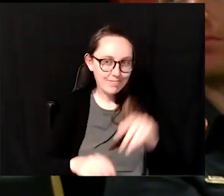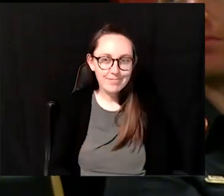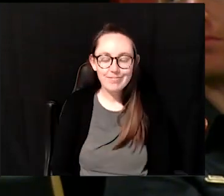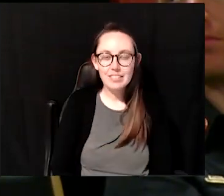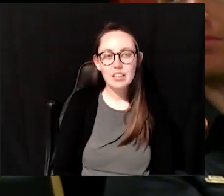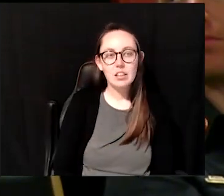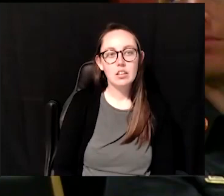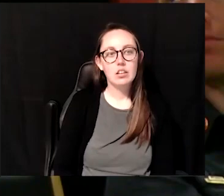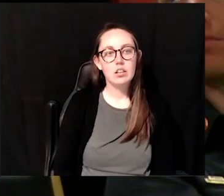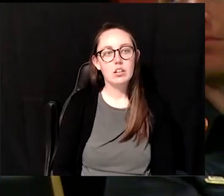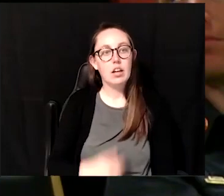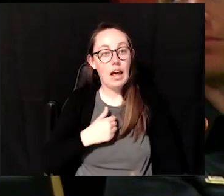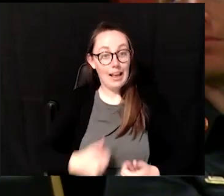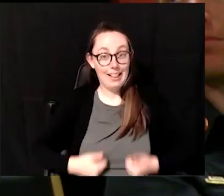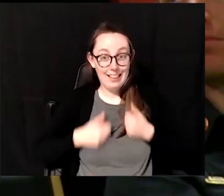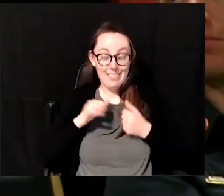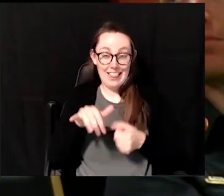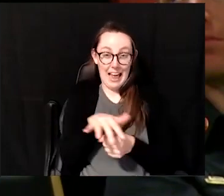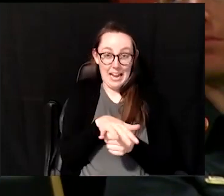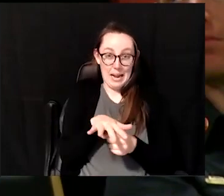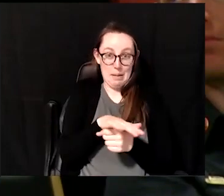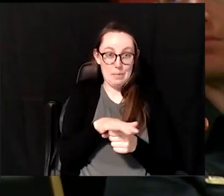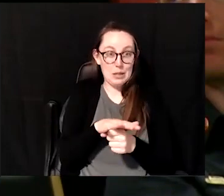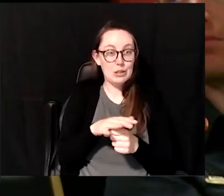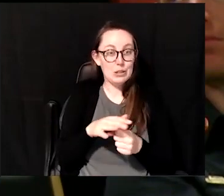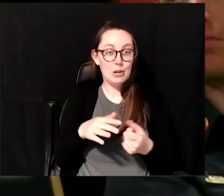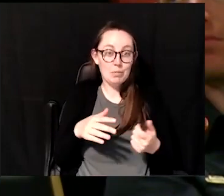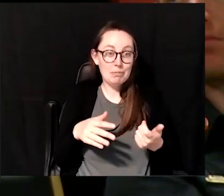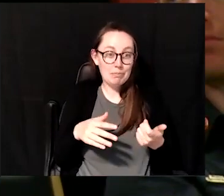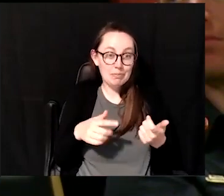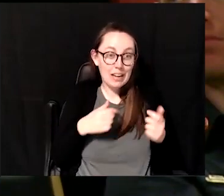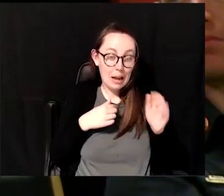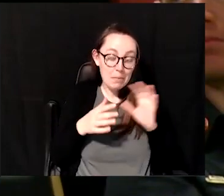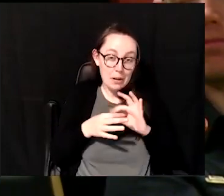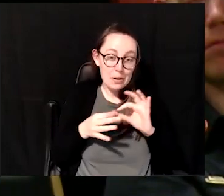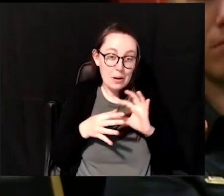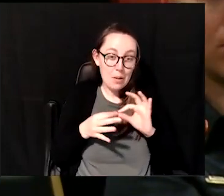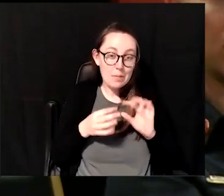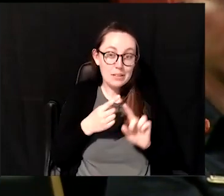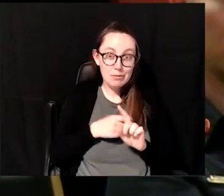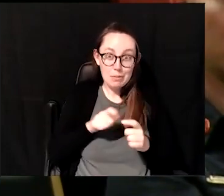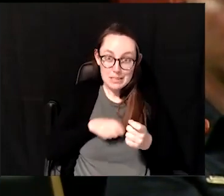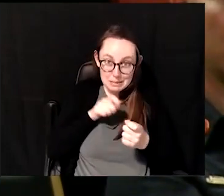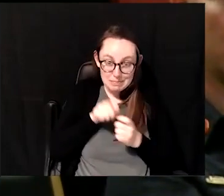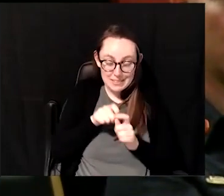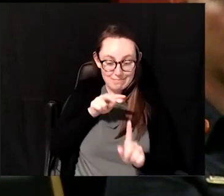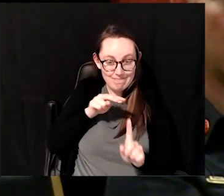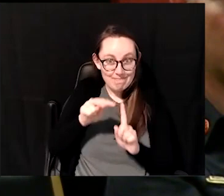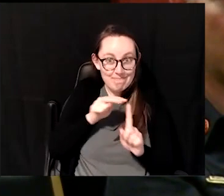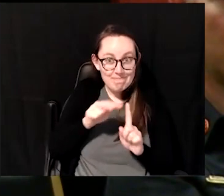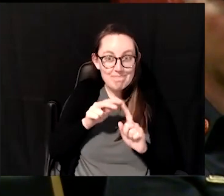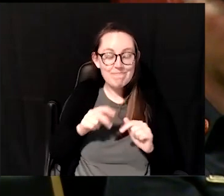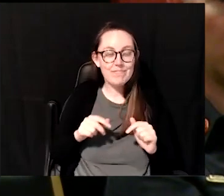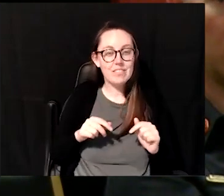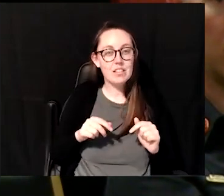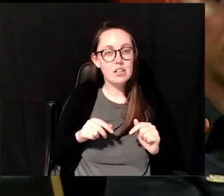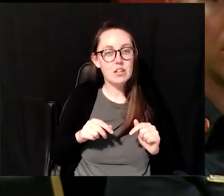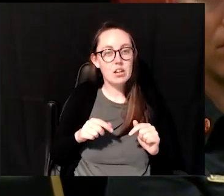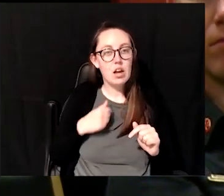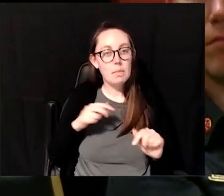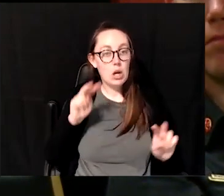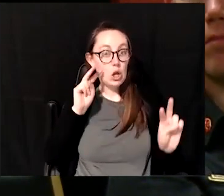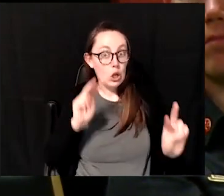live in the neighborhood there so I'm speaking from a very particular point of view and that is that in looking at the